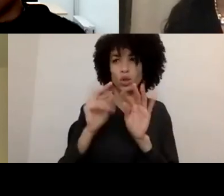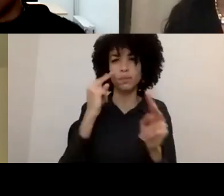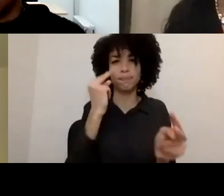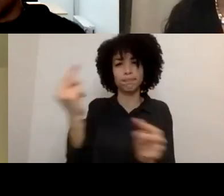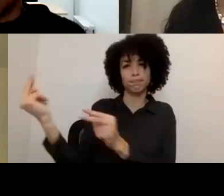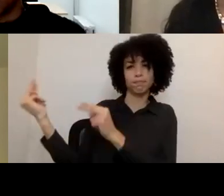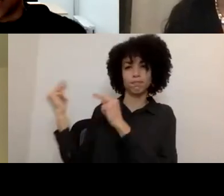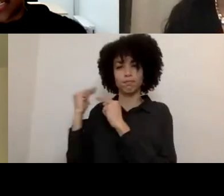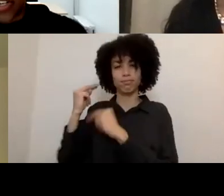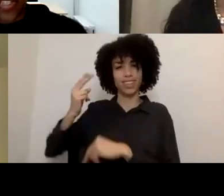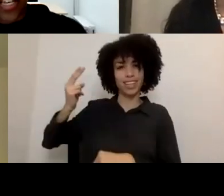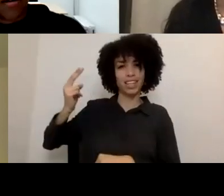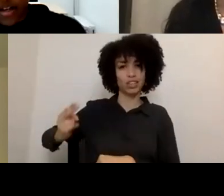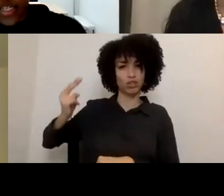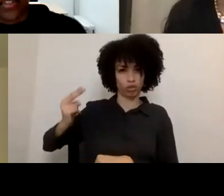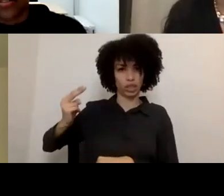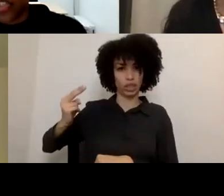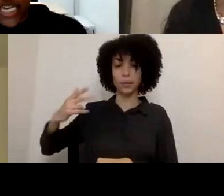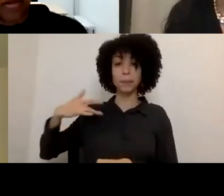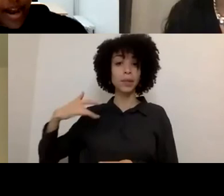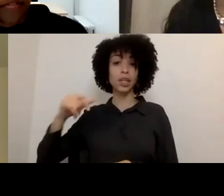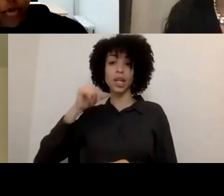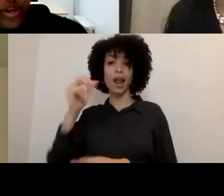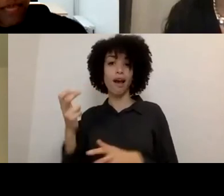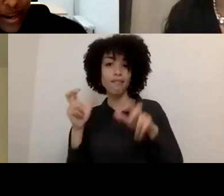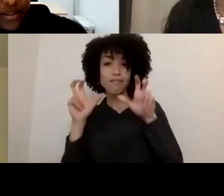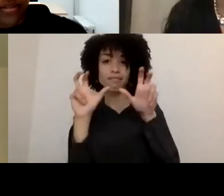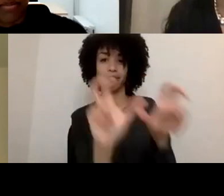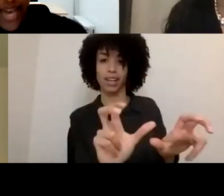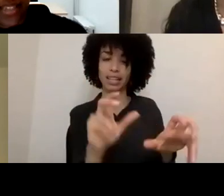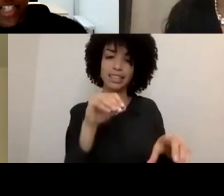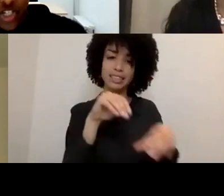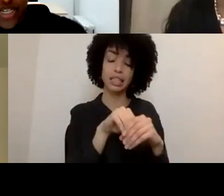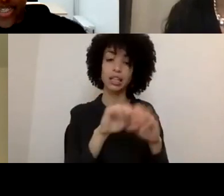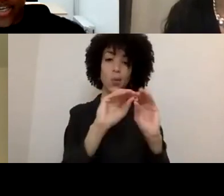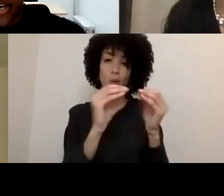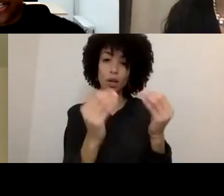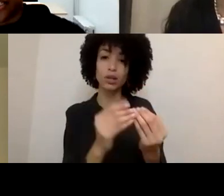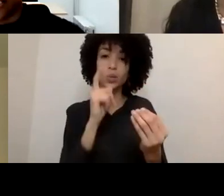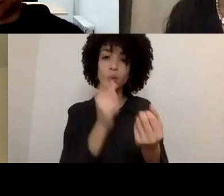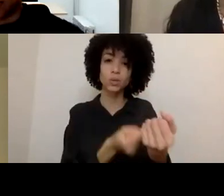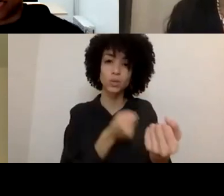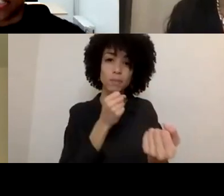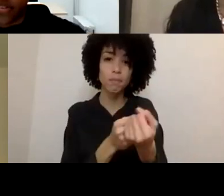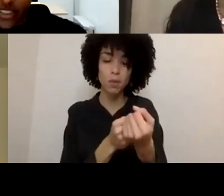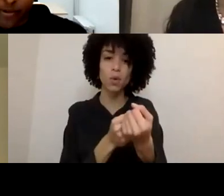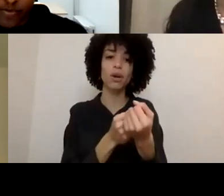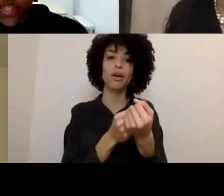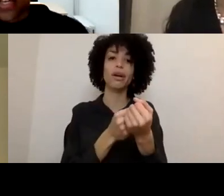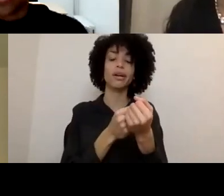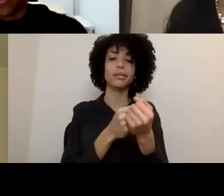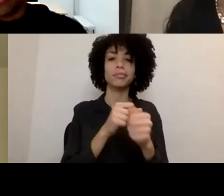in organizations that are created by, for, and about Black, Indigenous, and communities of